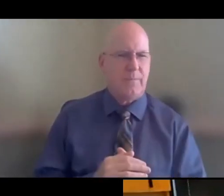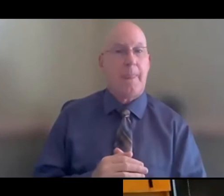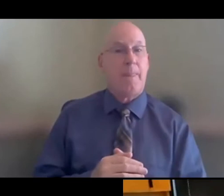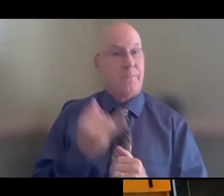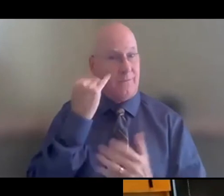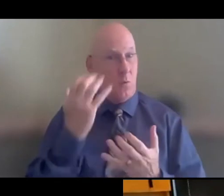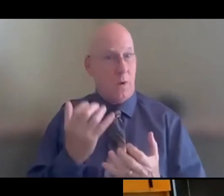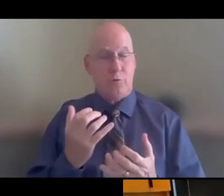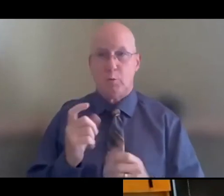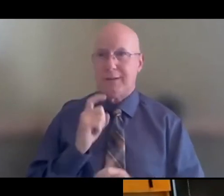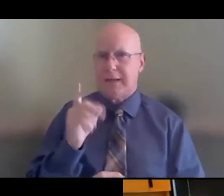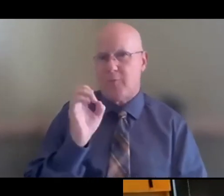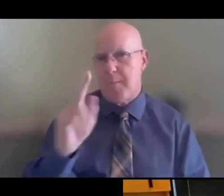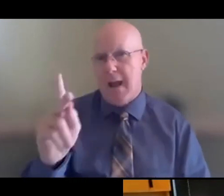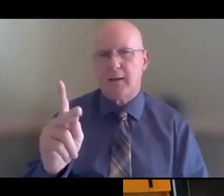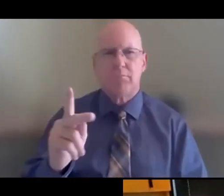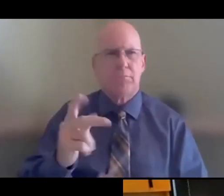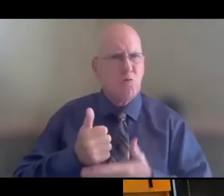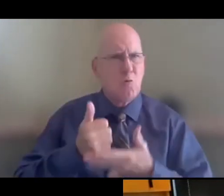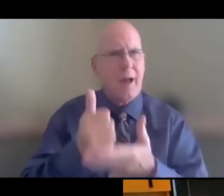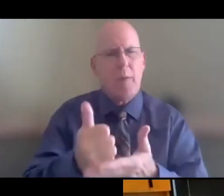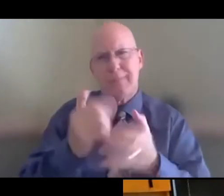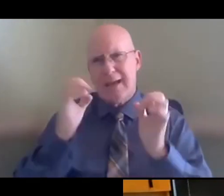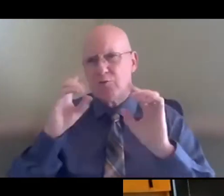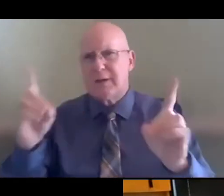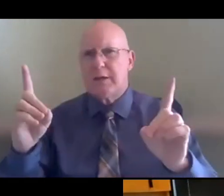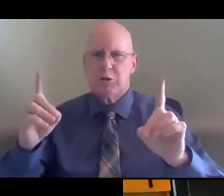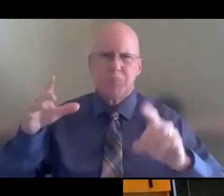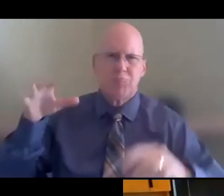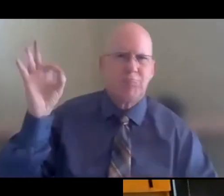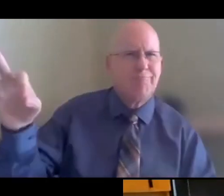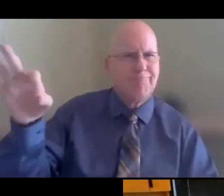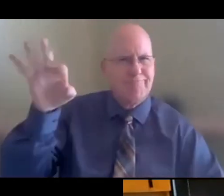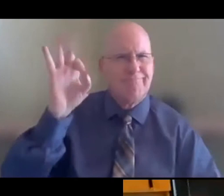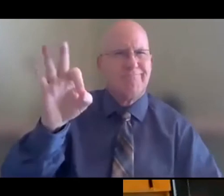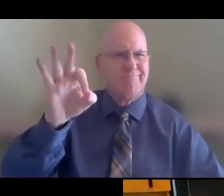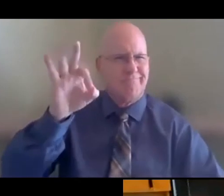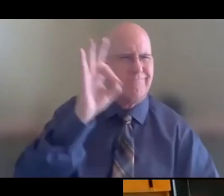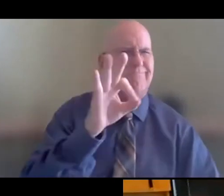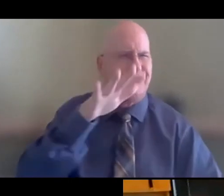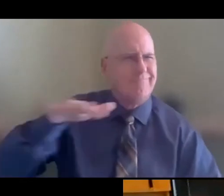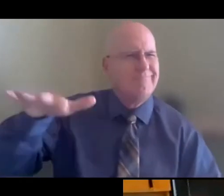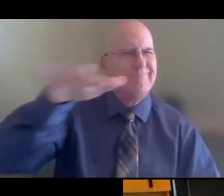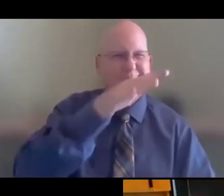back and to help educate individuals about ABLE accounts, Jen, what would you say to them